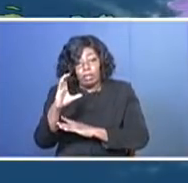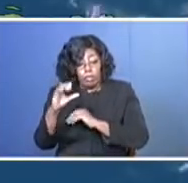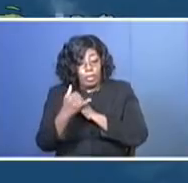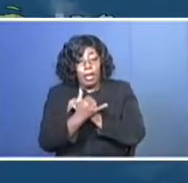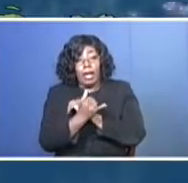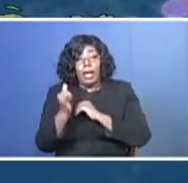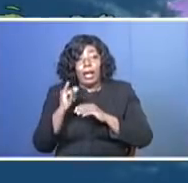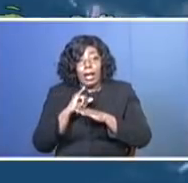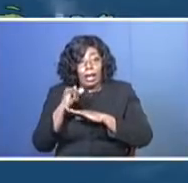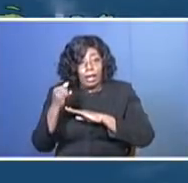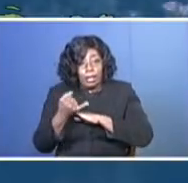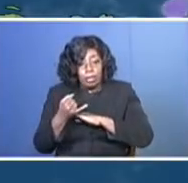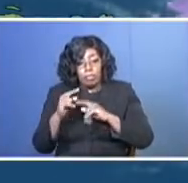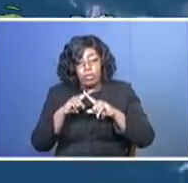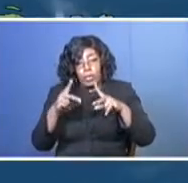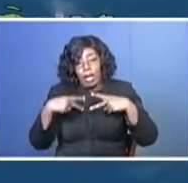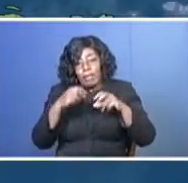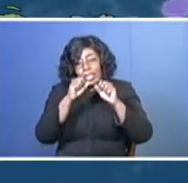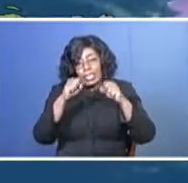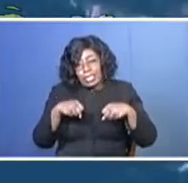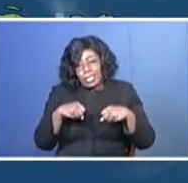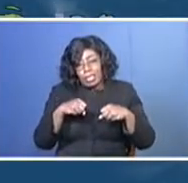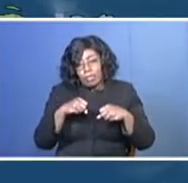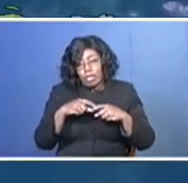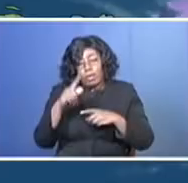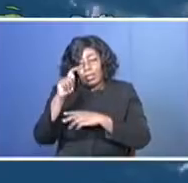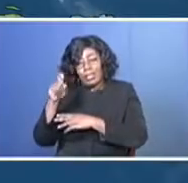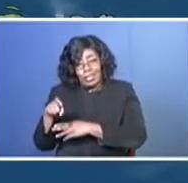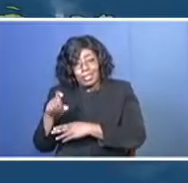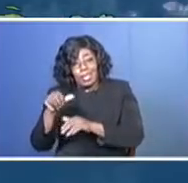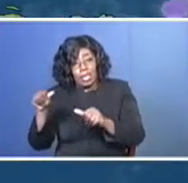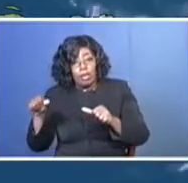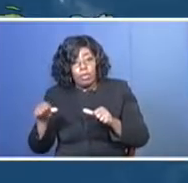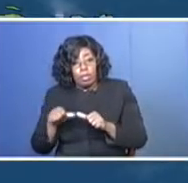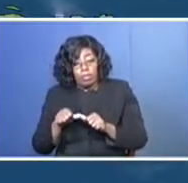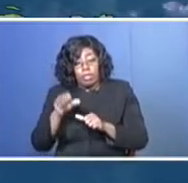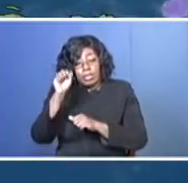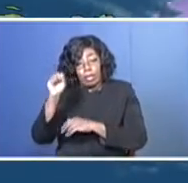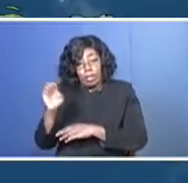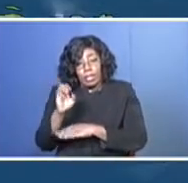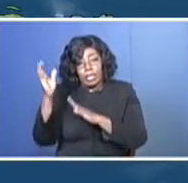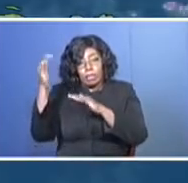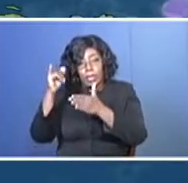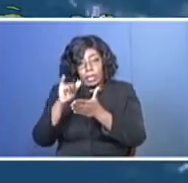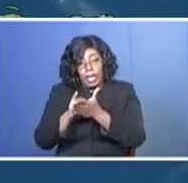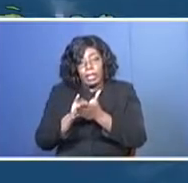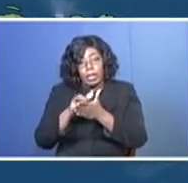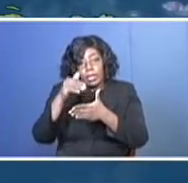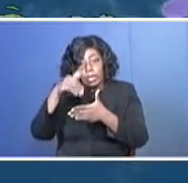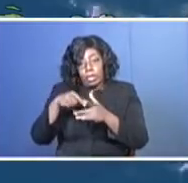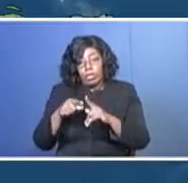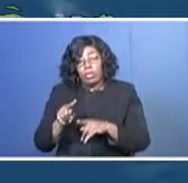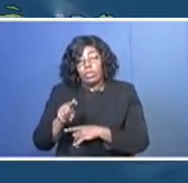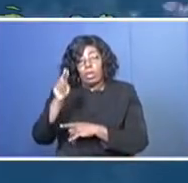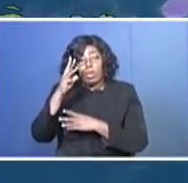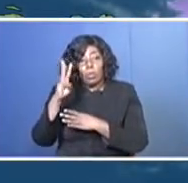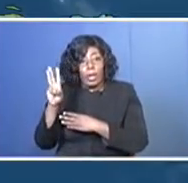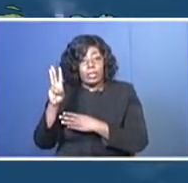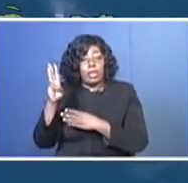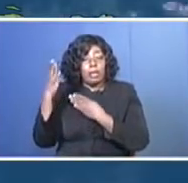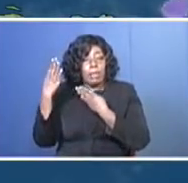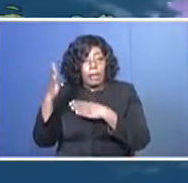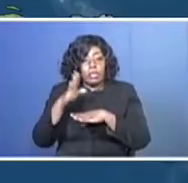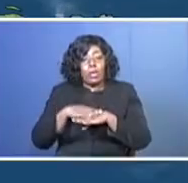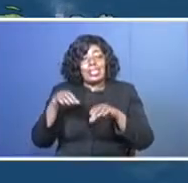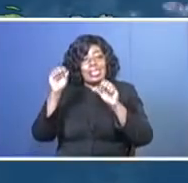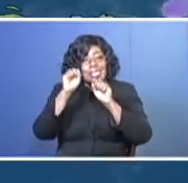frontal system. It's right now around the Texas area that is pushing towards the south and east. We expect it to move into the northwest Bahamas sometime on